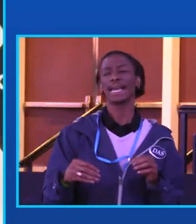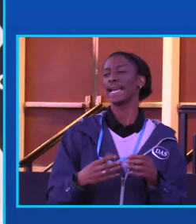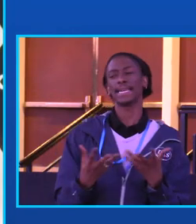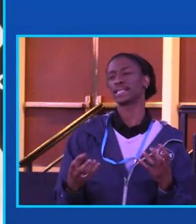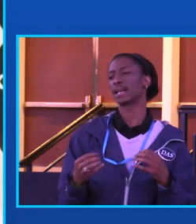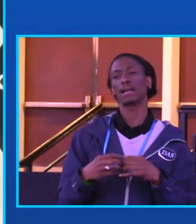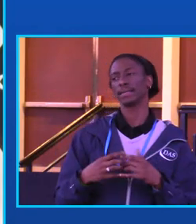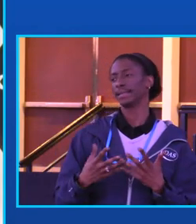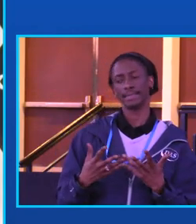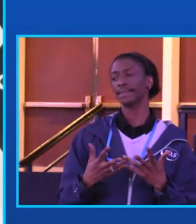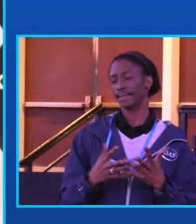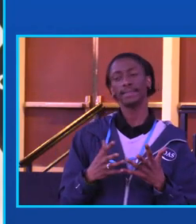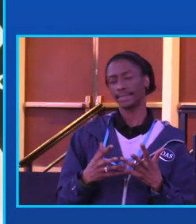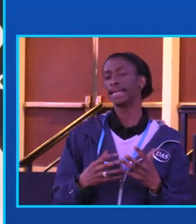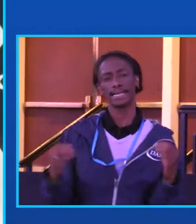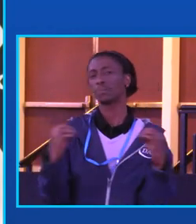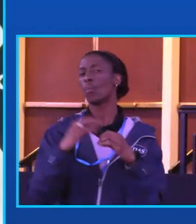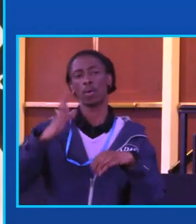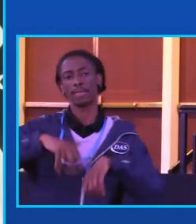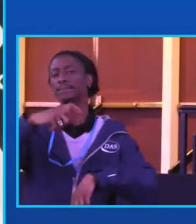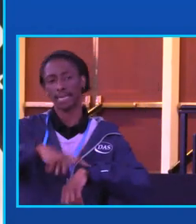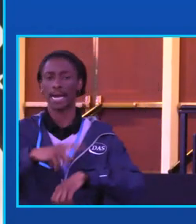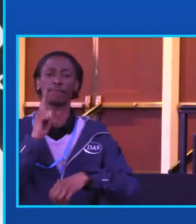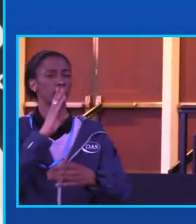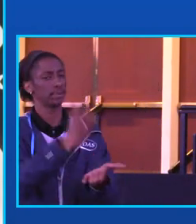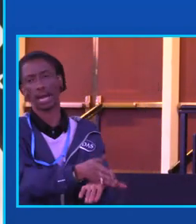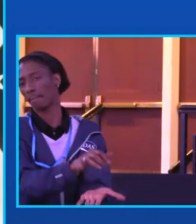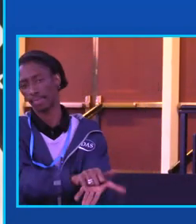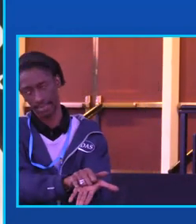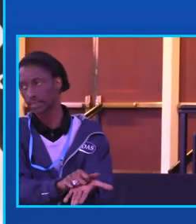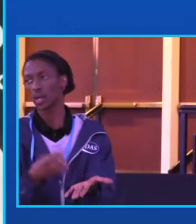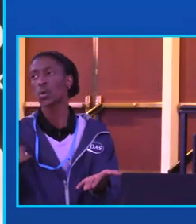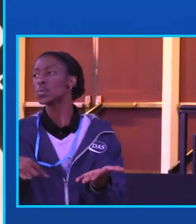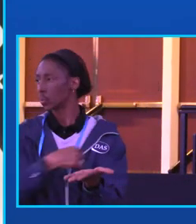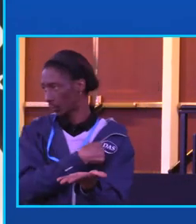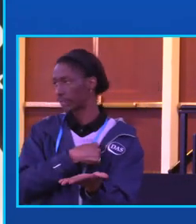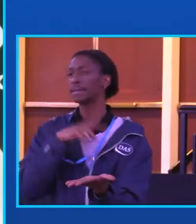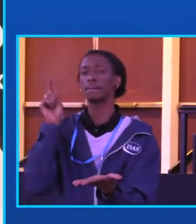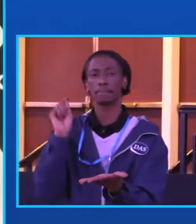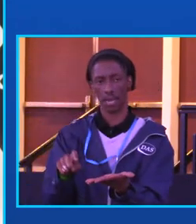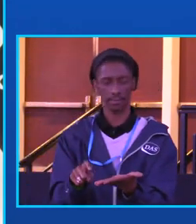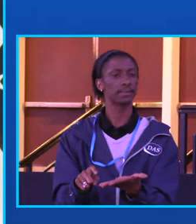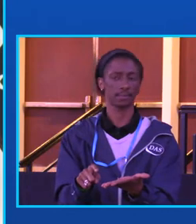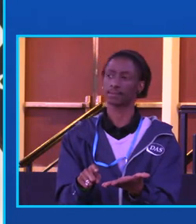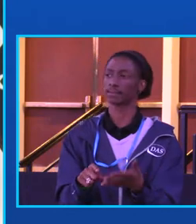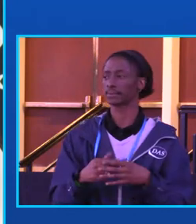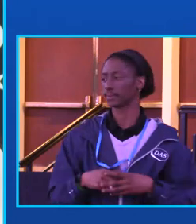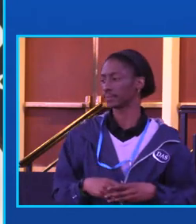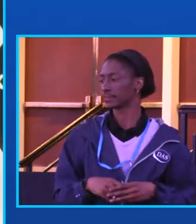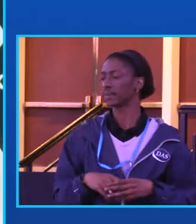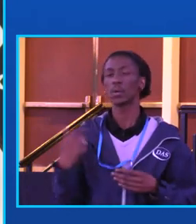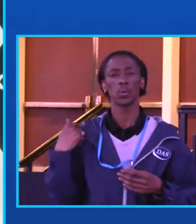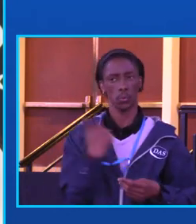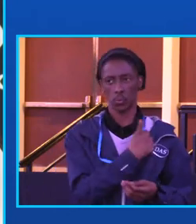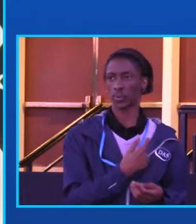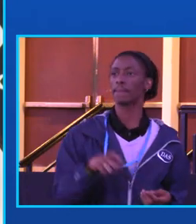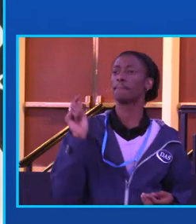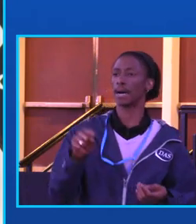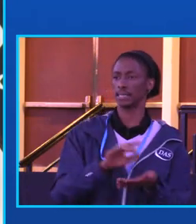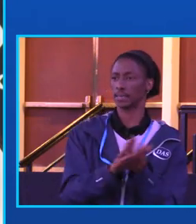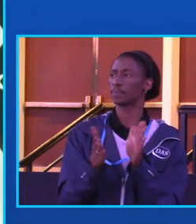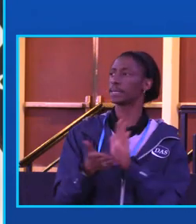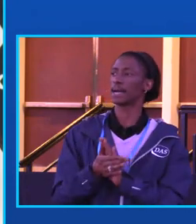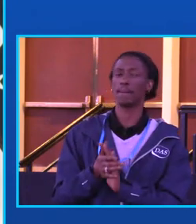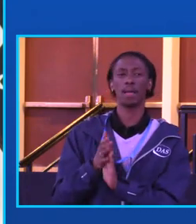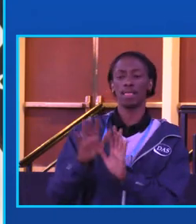that our use of this racist policy ends. We must be the party of working class folks. We must be the party of middle